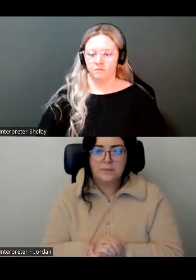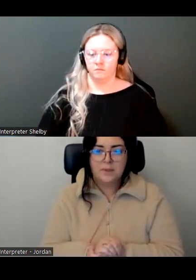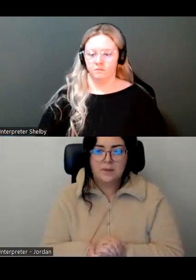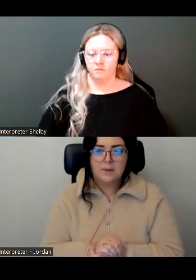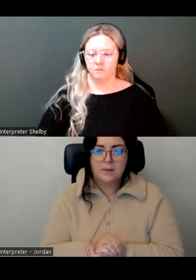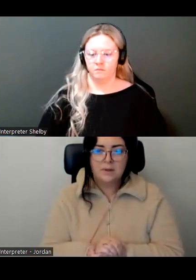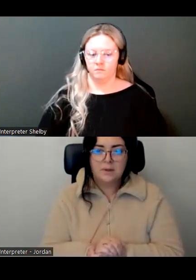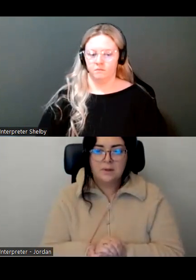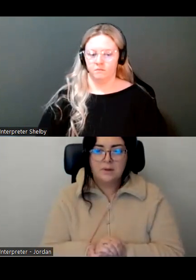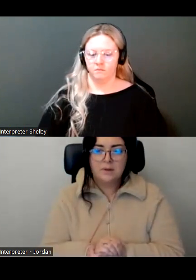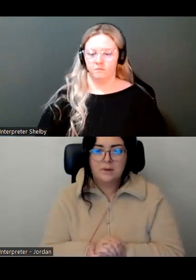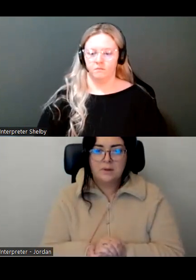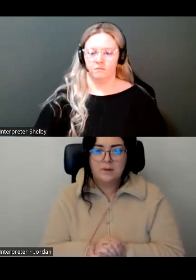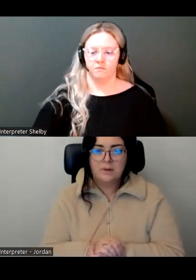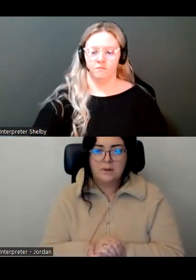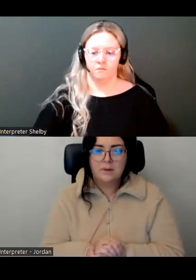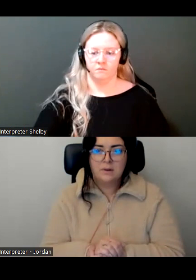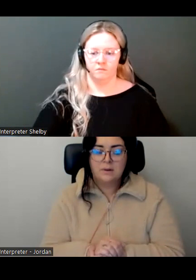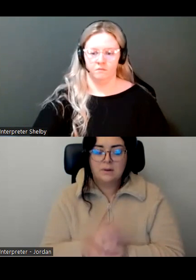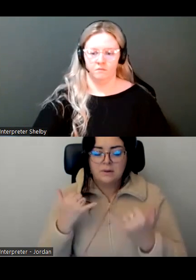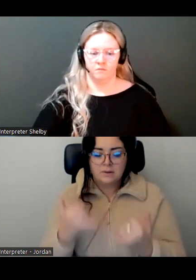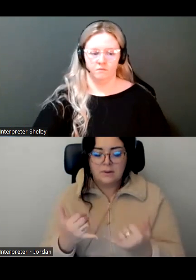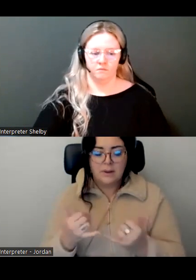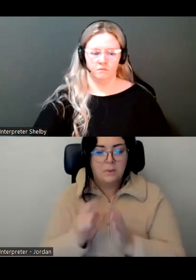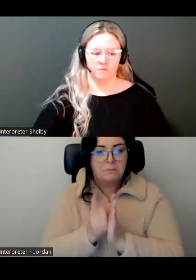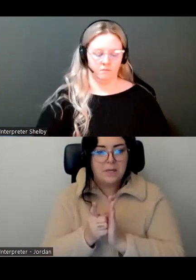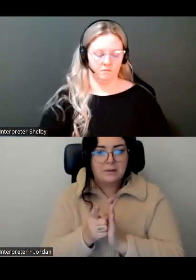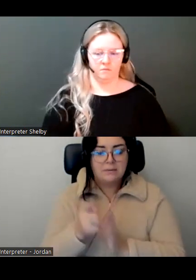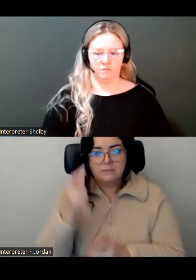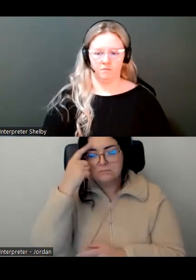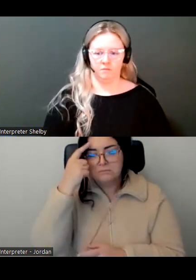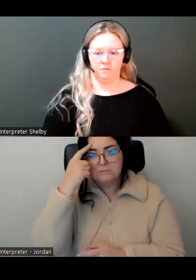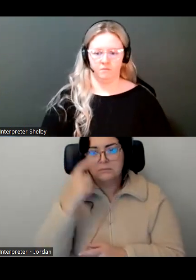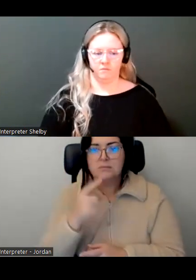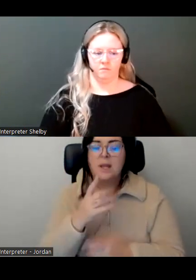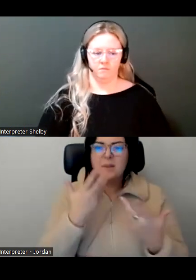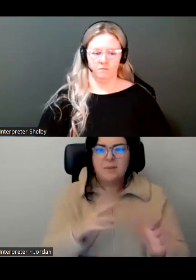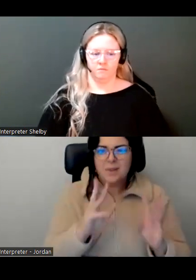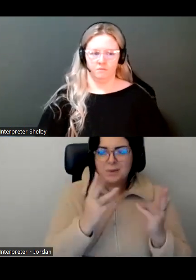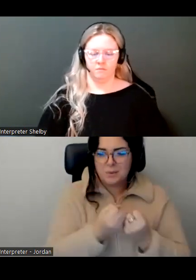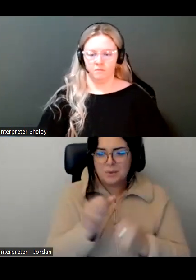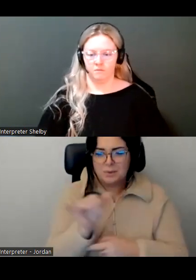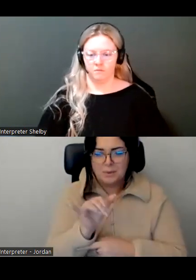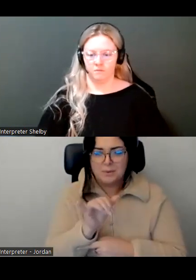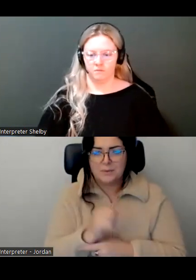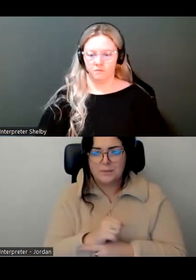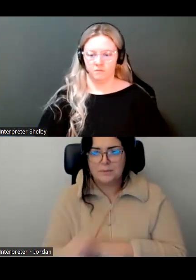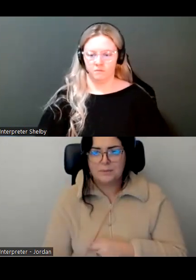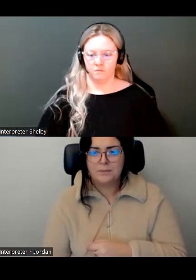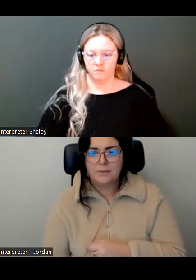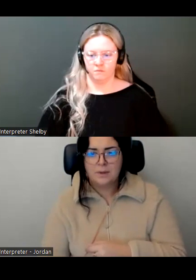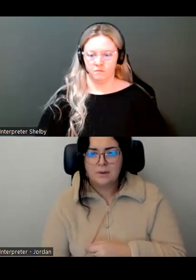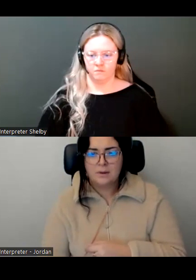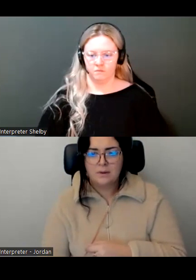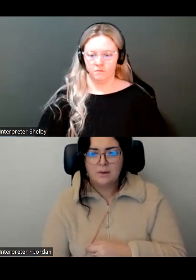So I want you all to, just take a minute to think and maybe think about it more after this session. What's something new that I've